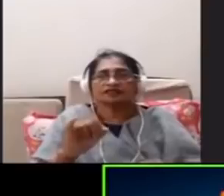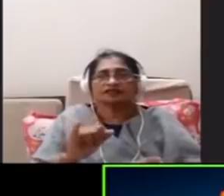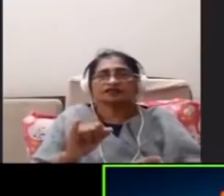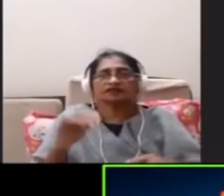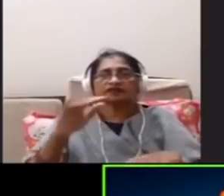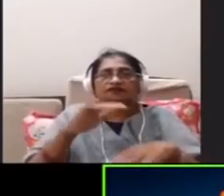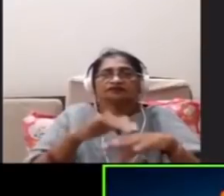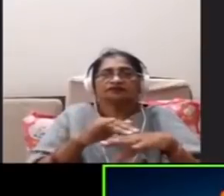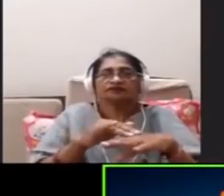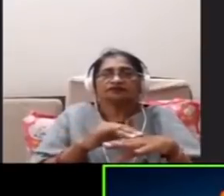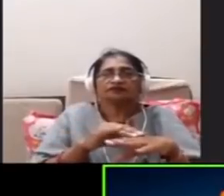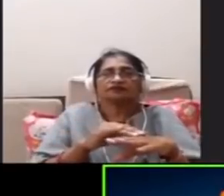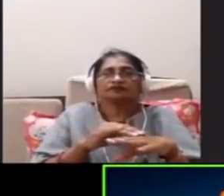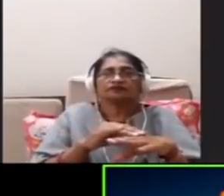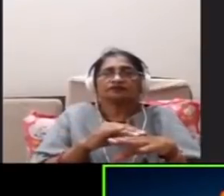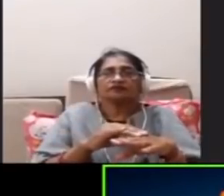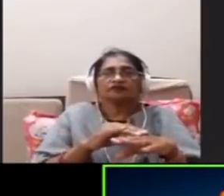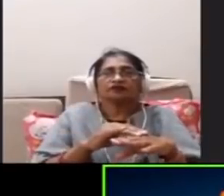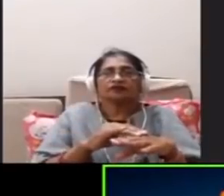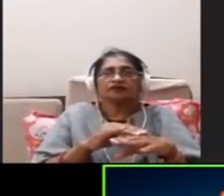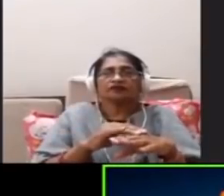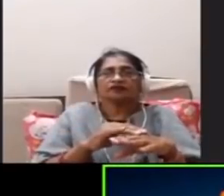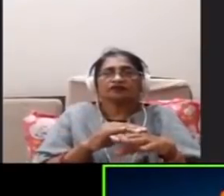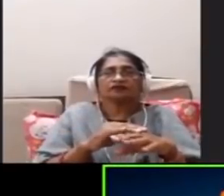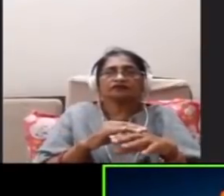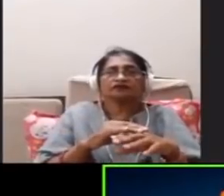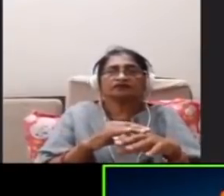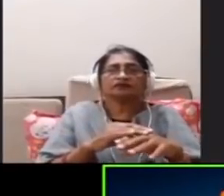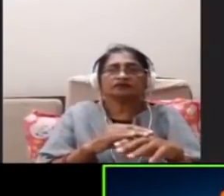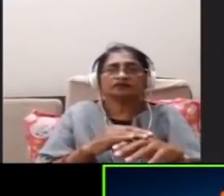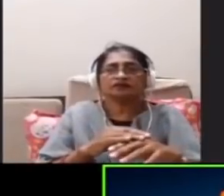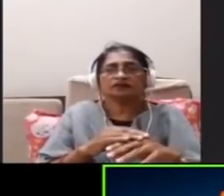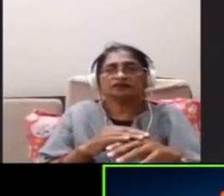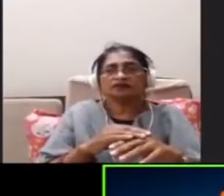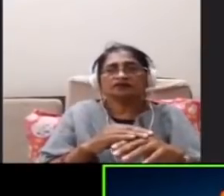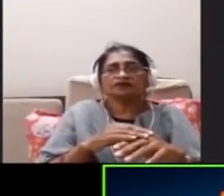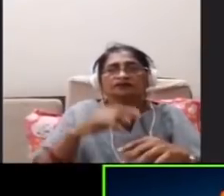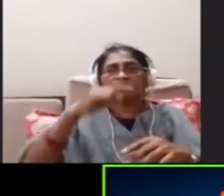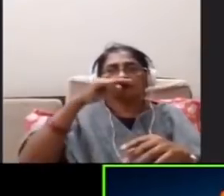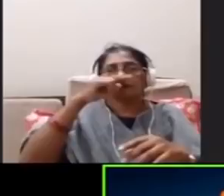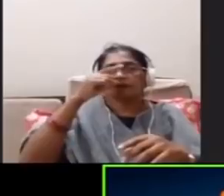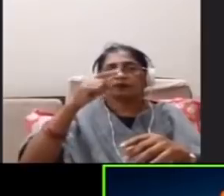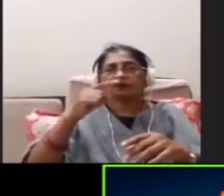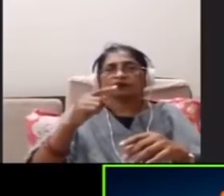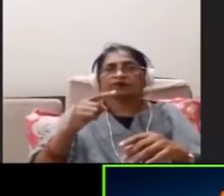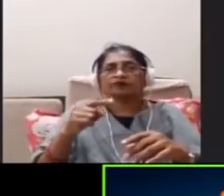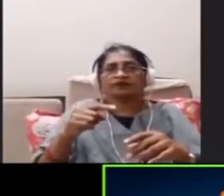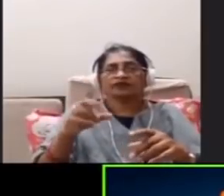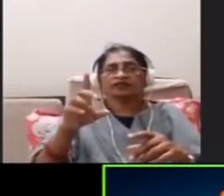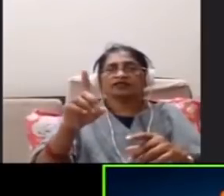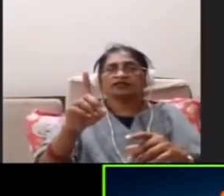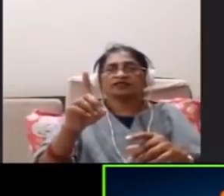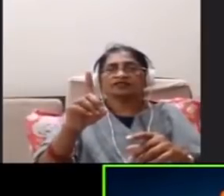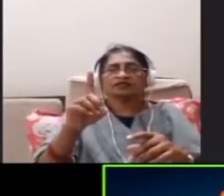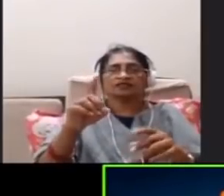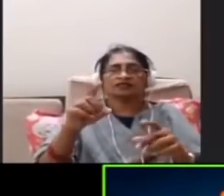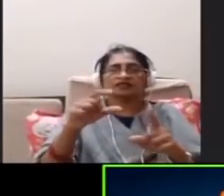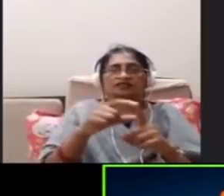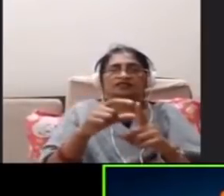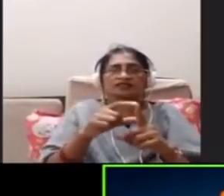of Mayor Al Adams and the Thousand Oaks City Council, we're proud to proclaim December 3rd, 2020